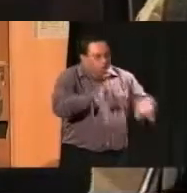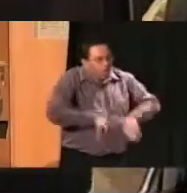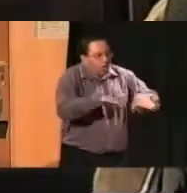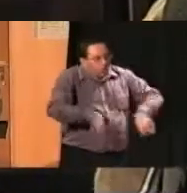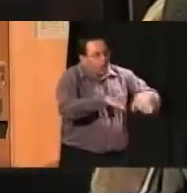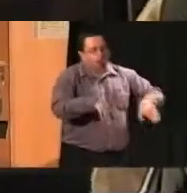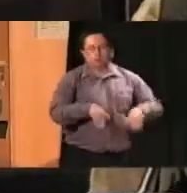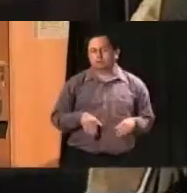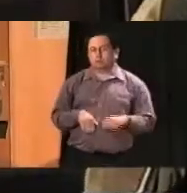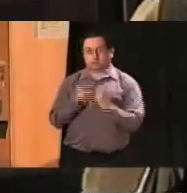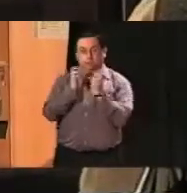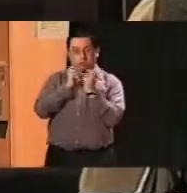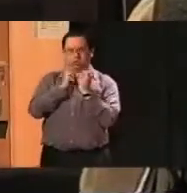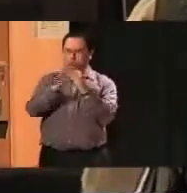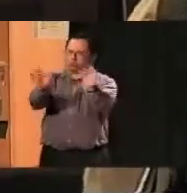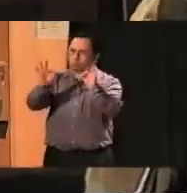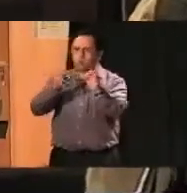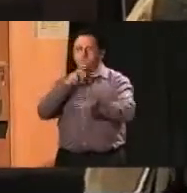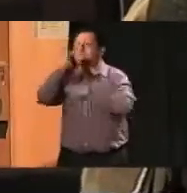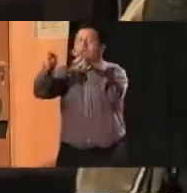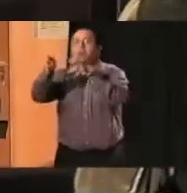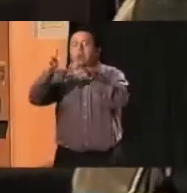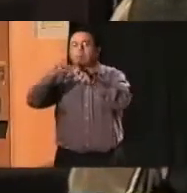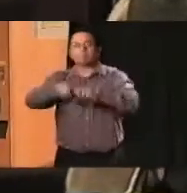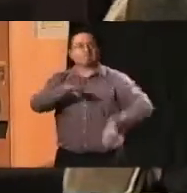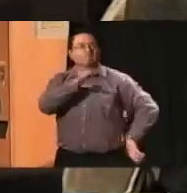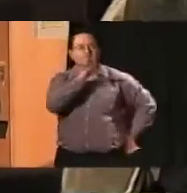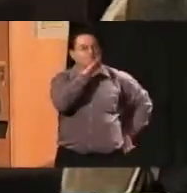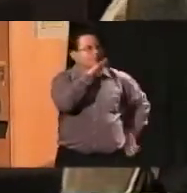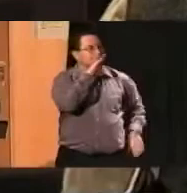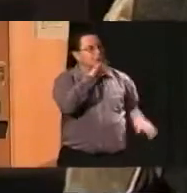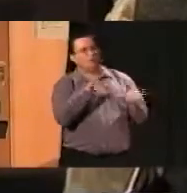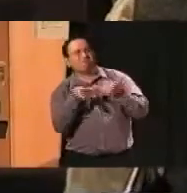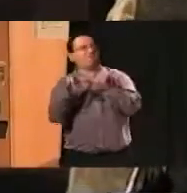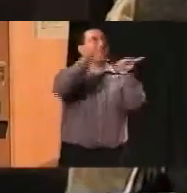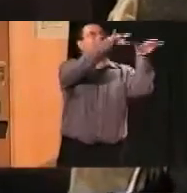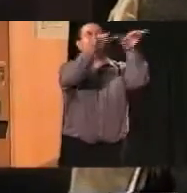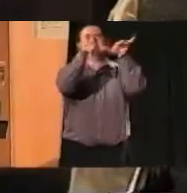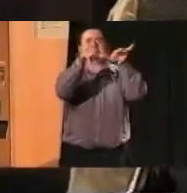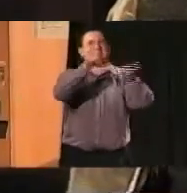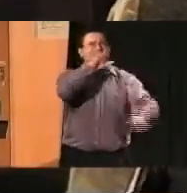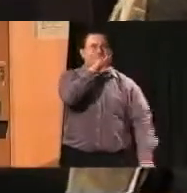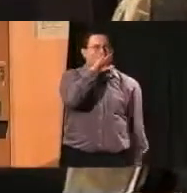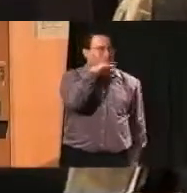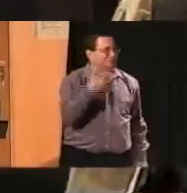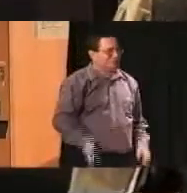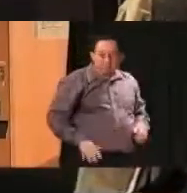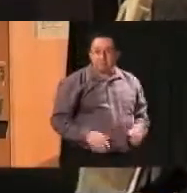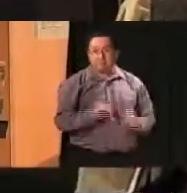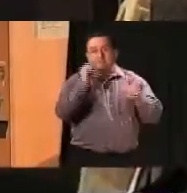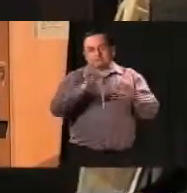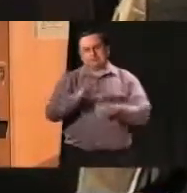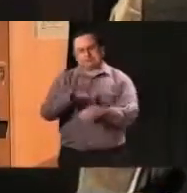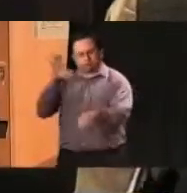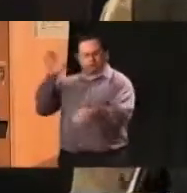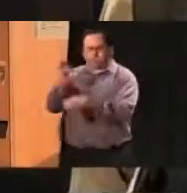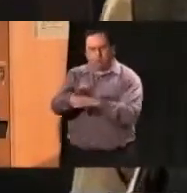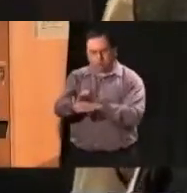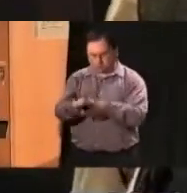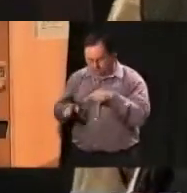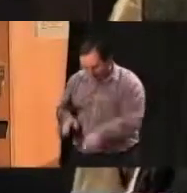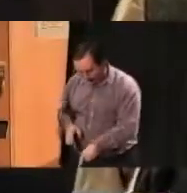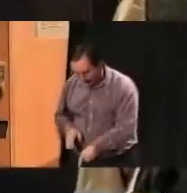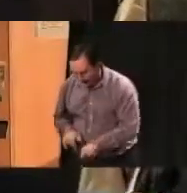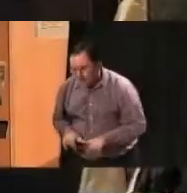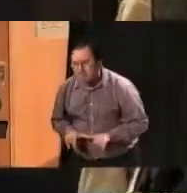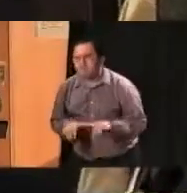The squirrel was excellent in climbing, but he developed frustrations in flying class because his teacher made him start from the ground up